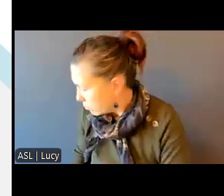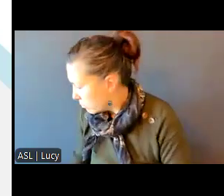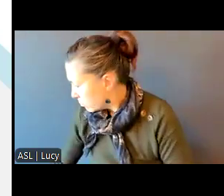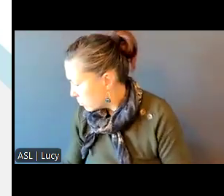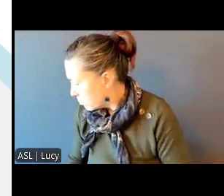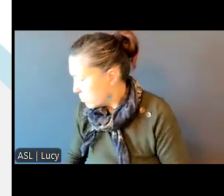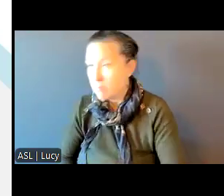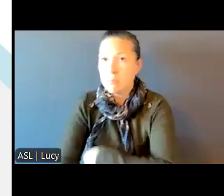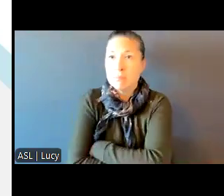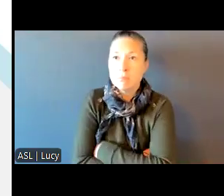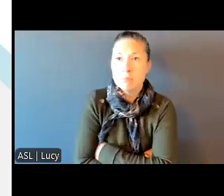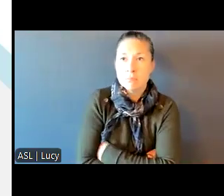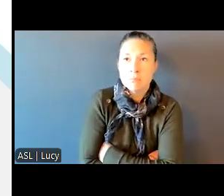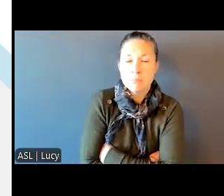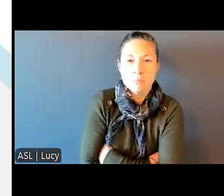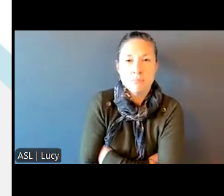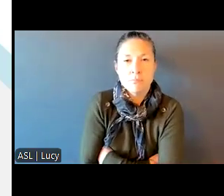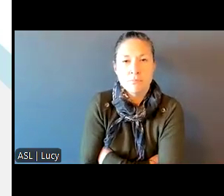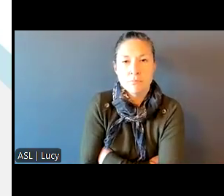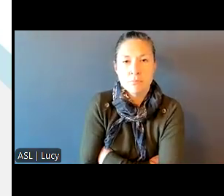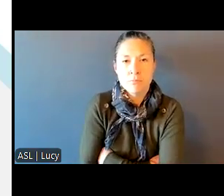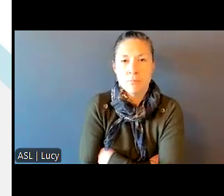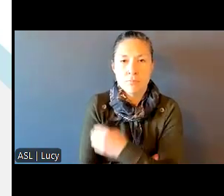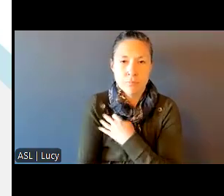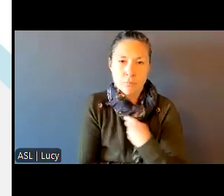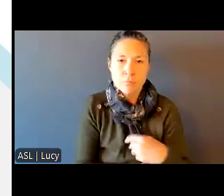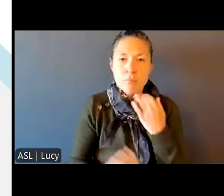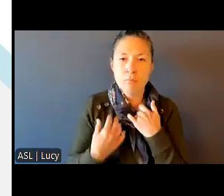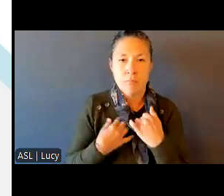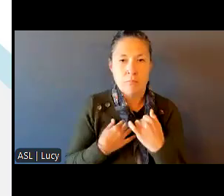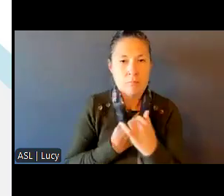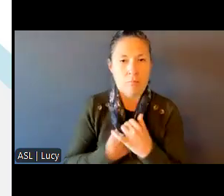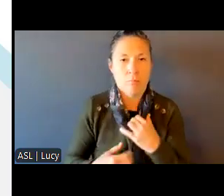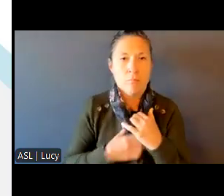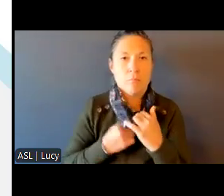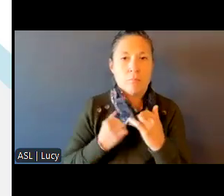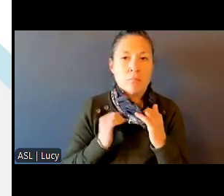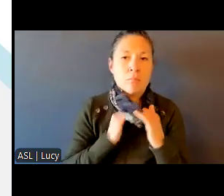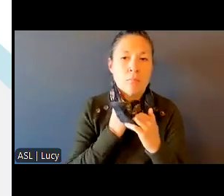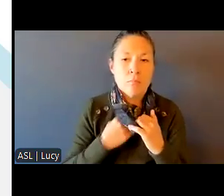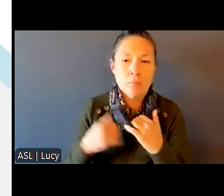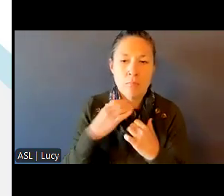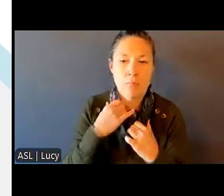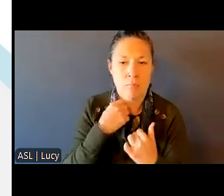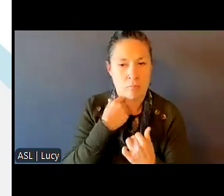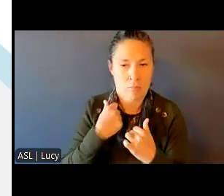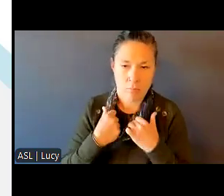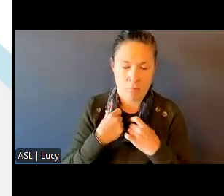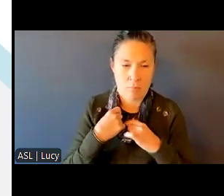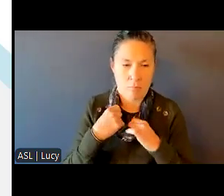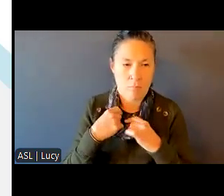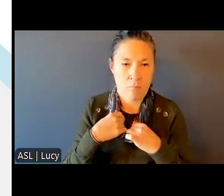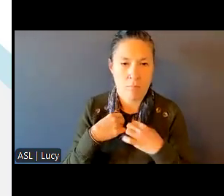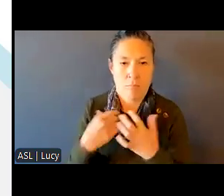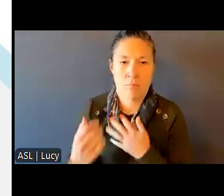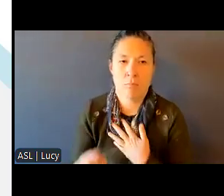But Dylan, I got your email about the slides. There's a feature that Zoom does where you can actually give